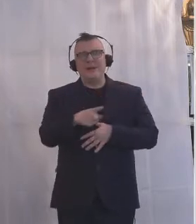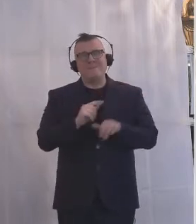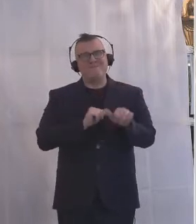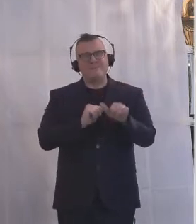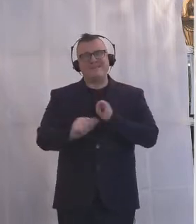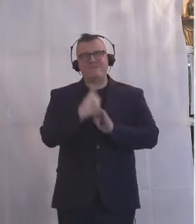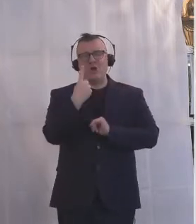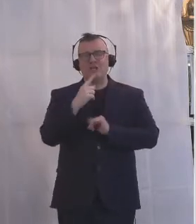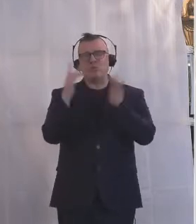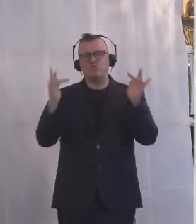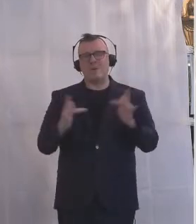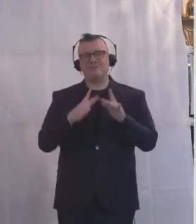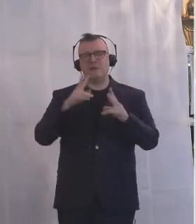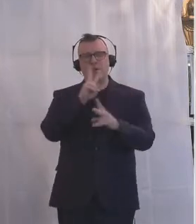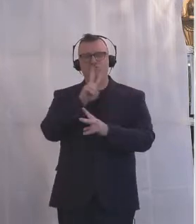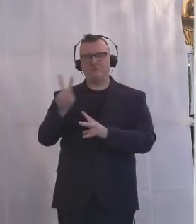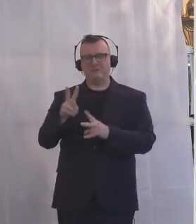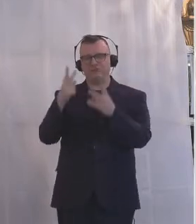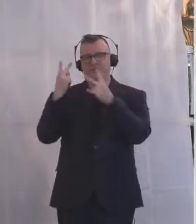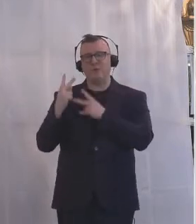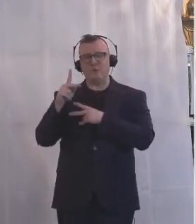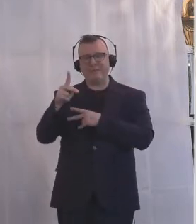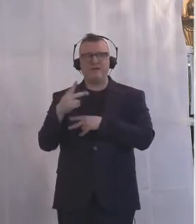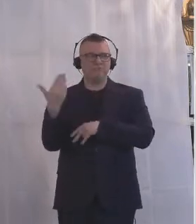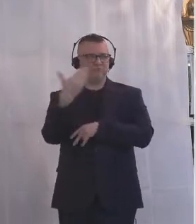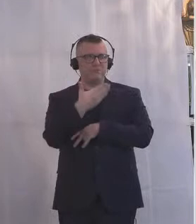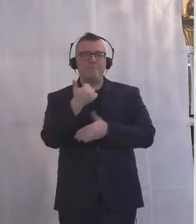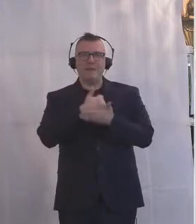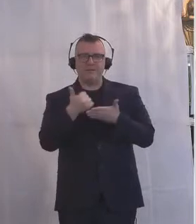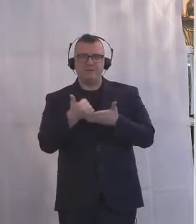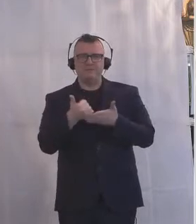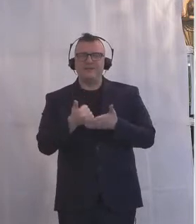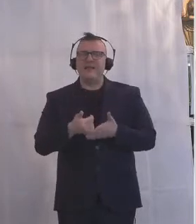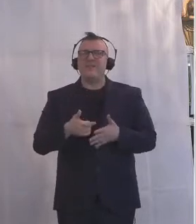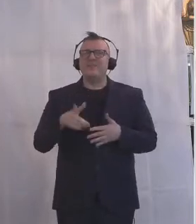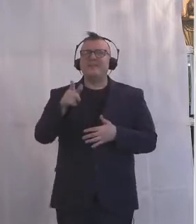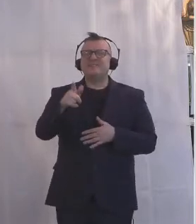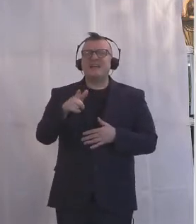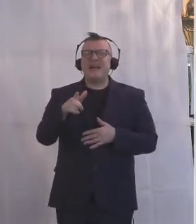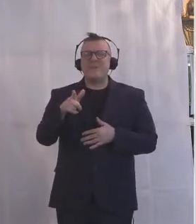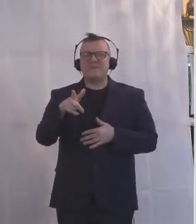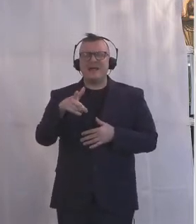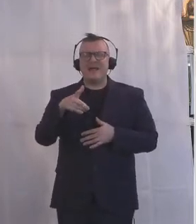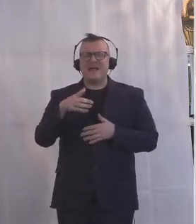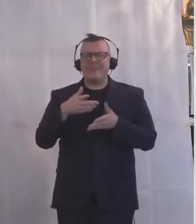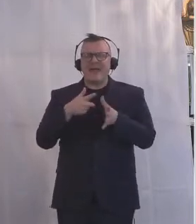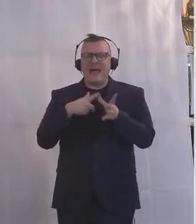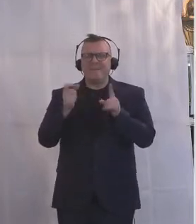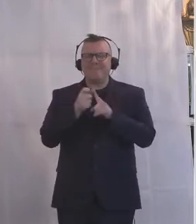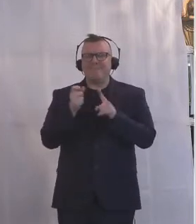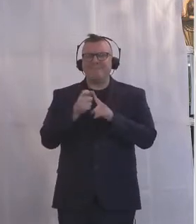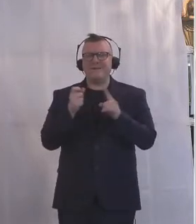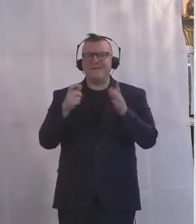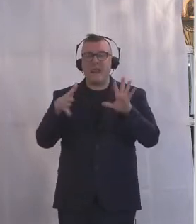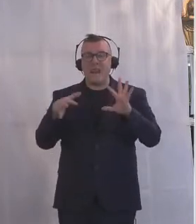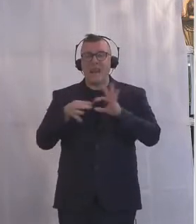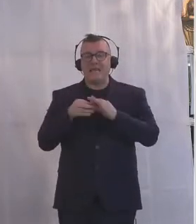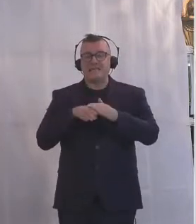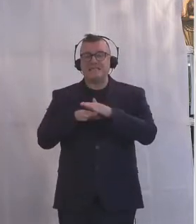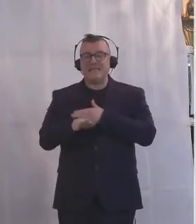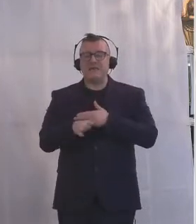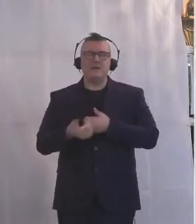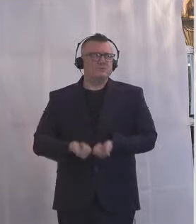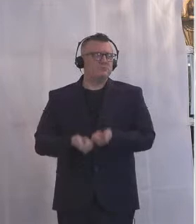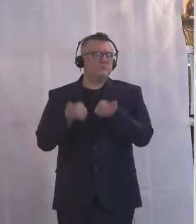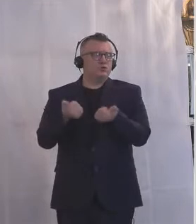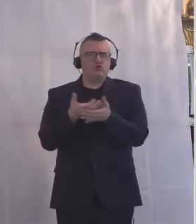tapping into all the different areas. And LinkedIn is a great source. I can't remember who said it, but LinkedIn is such a great source of